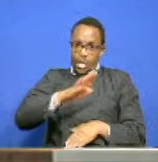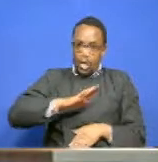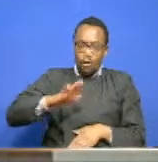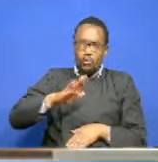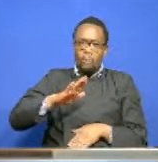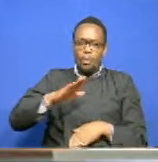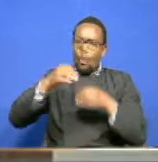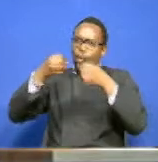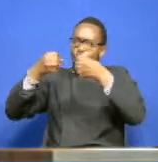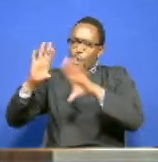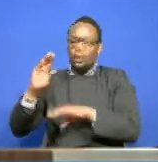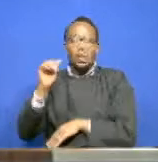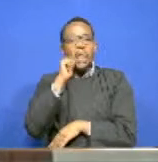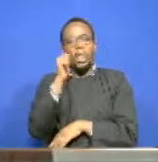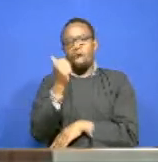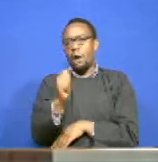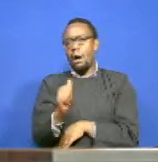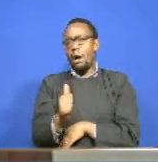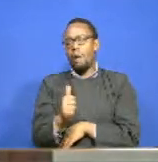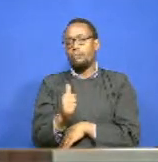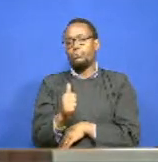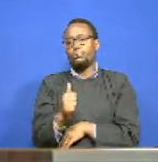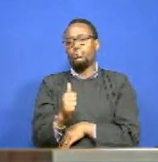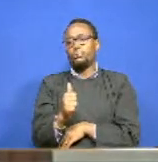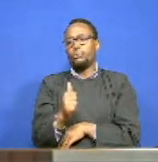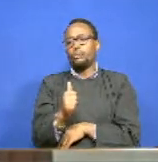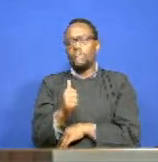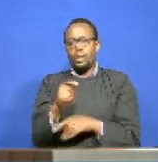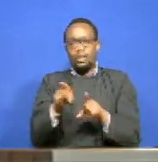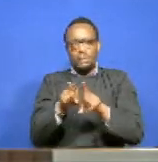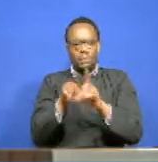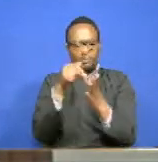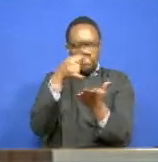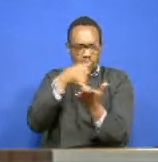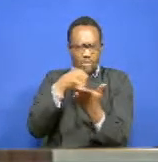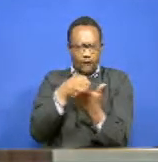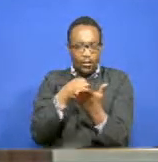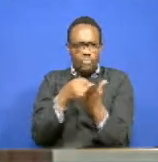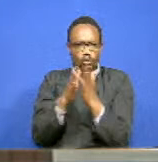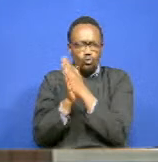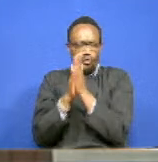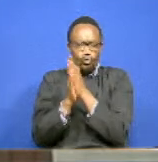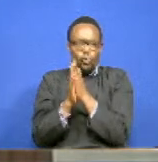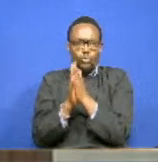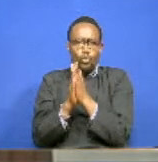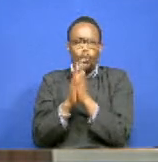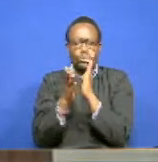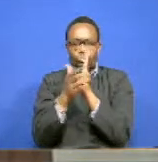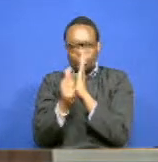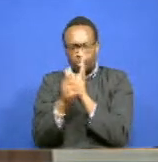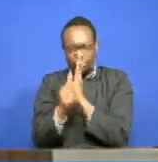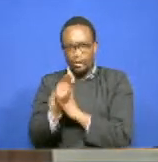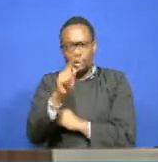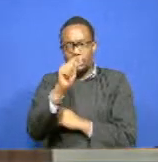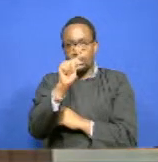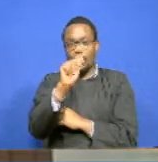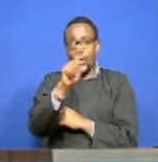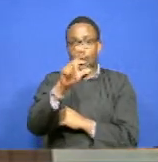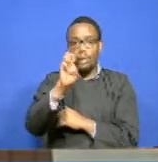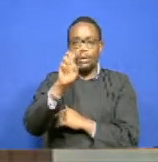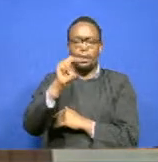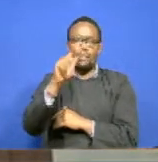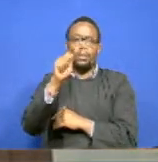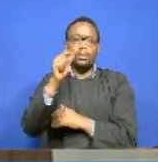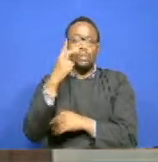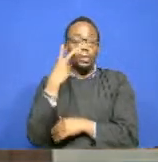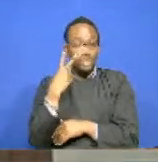never go to waste. It is indeed the investment, the parable of the talents, as we have read in